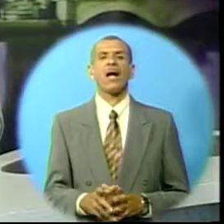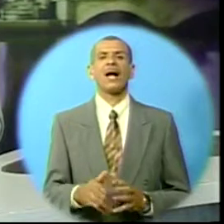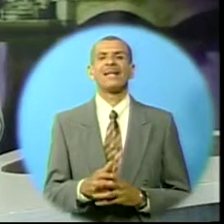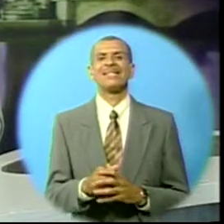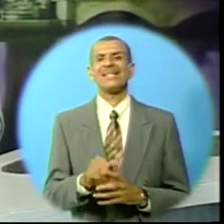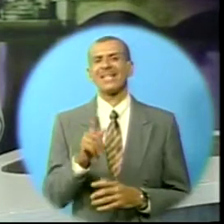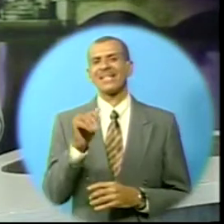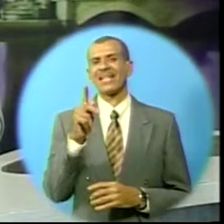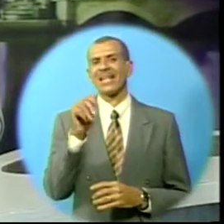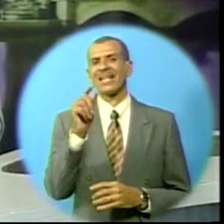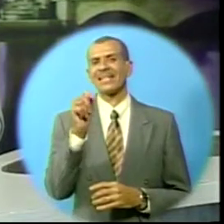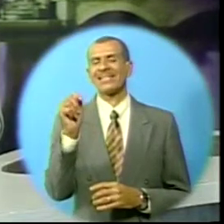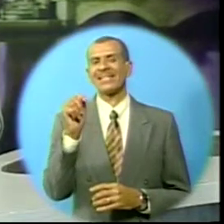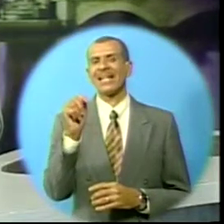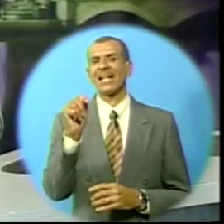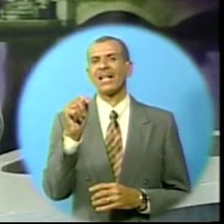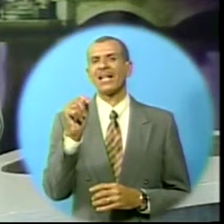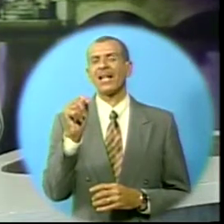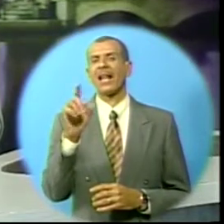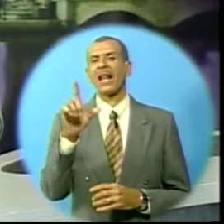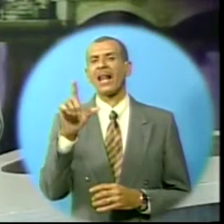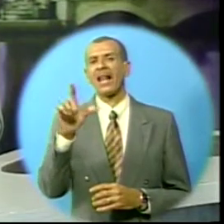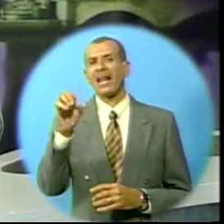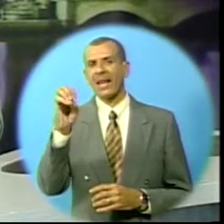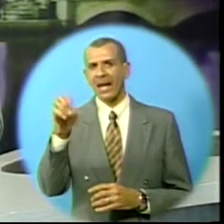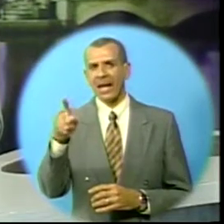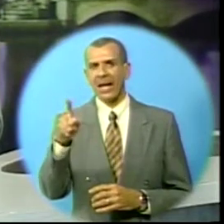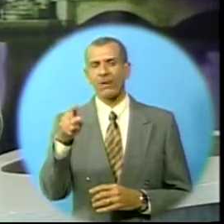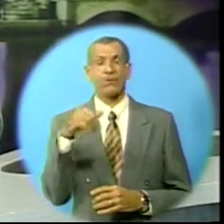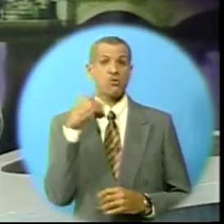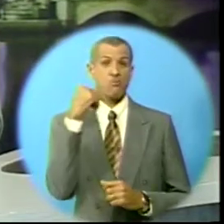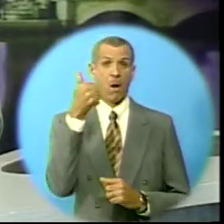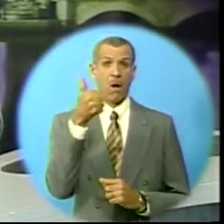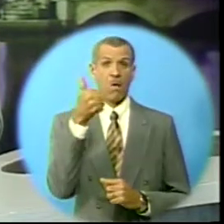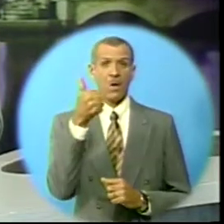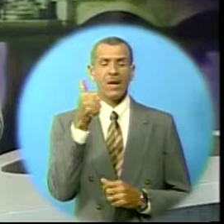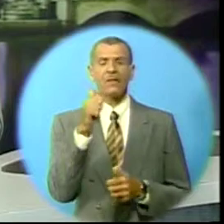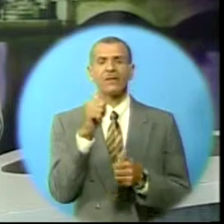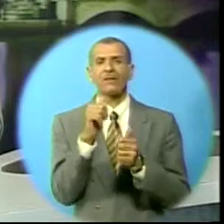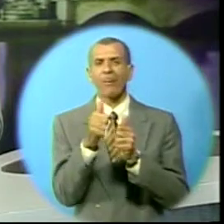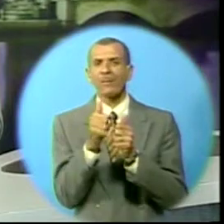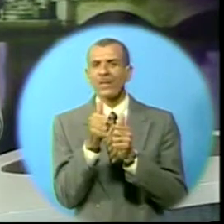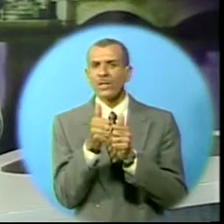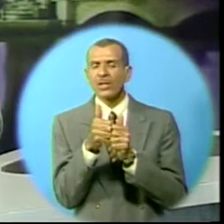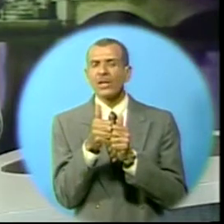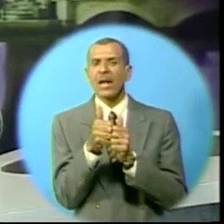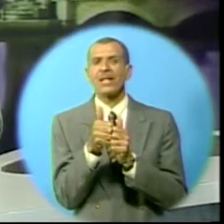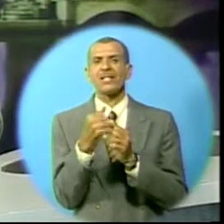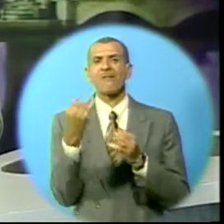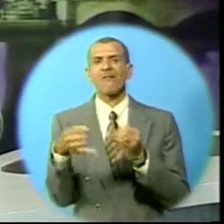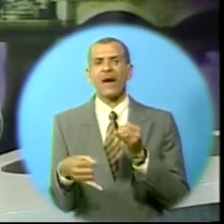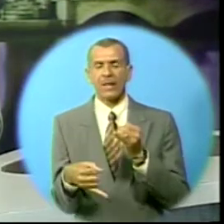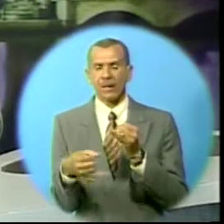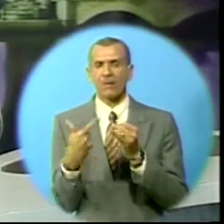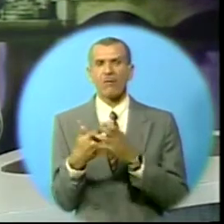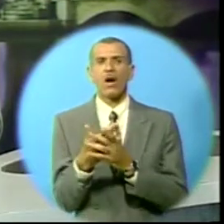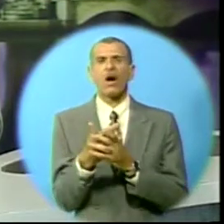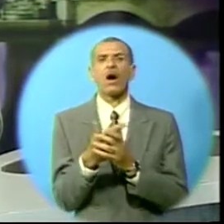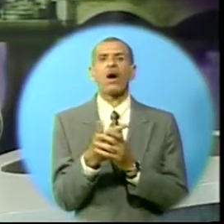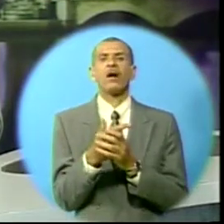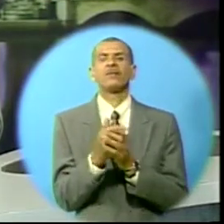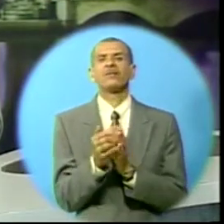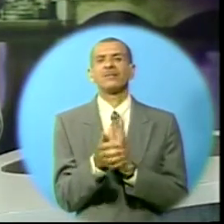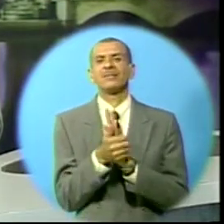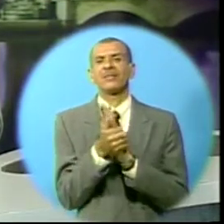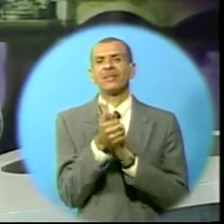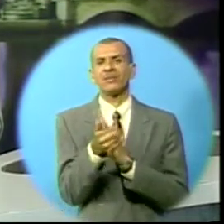St. Kitts leg tomorrow in this year's Caribbean Premier League T20 Championship, which means this is the final lap with qualification